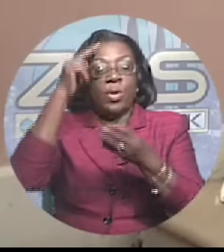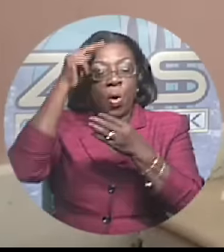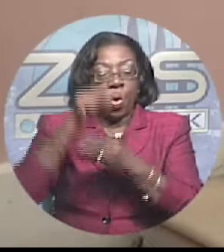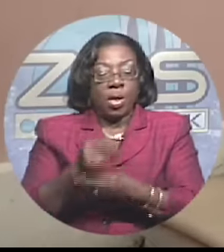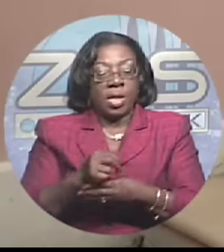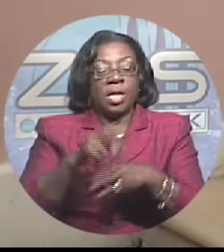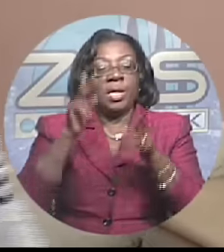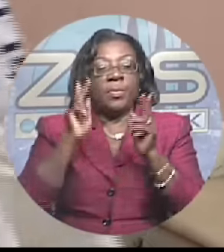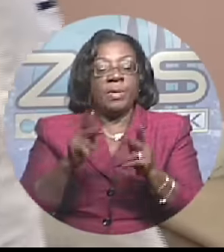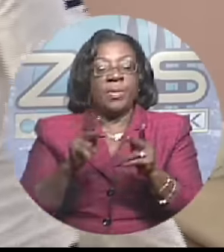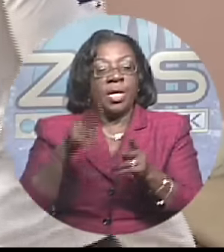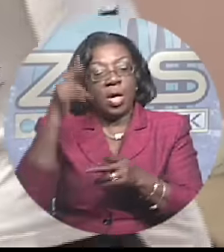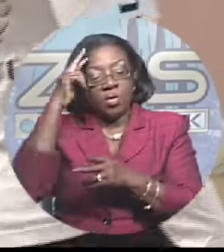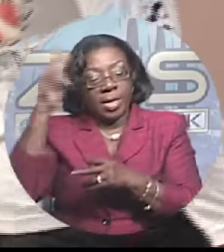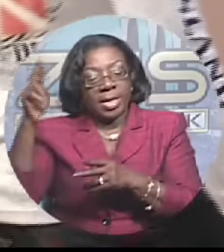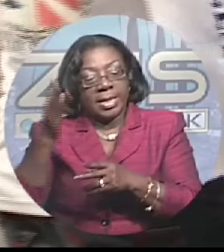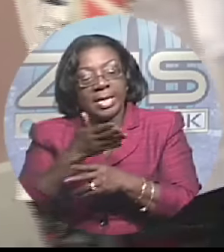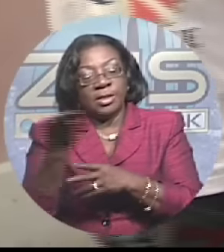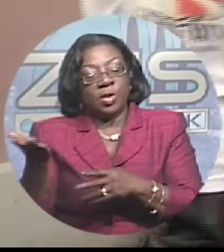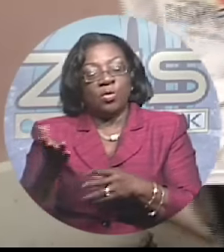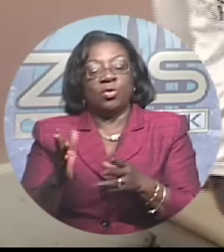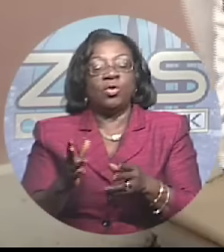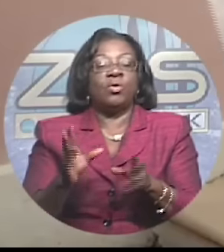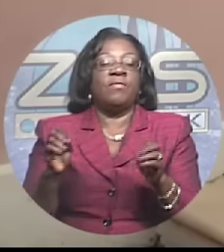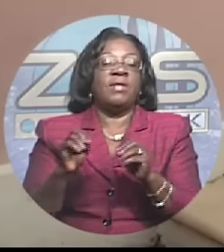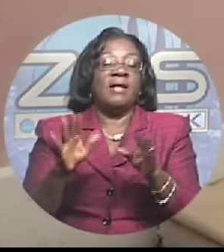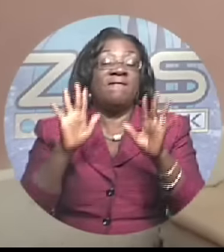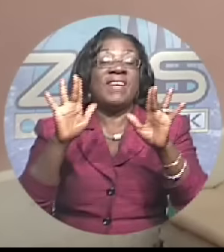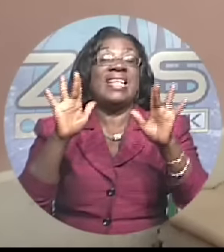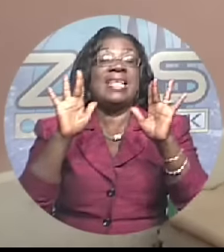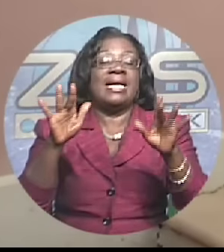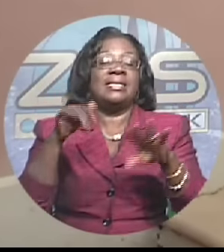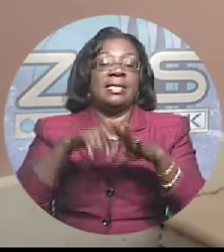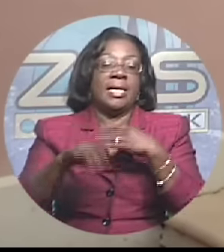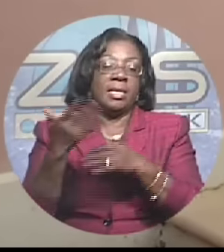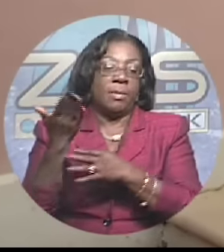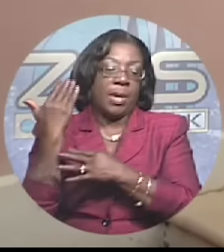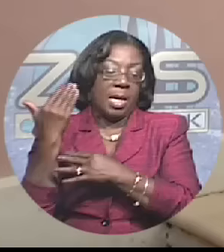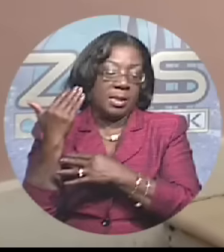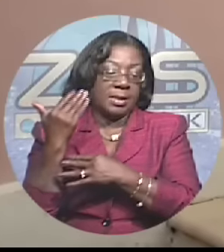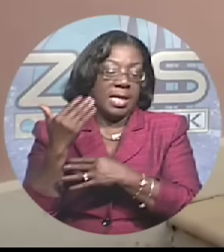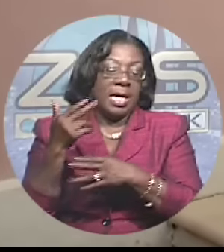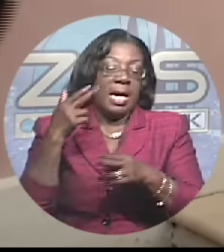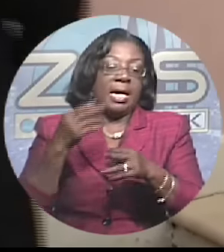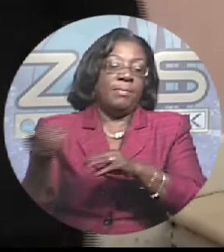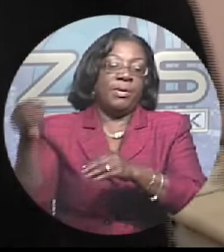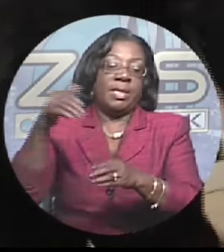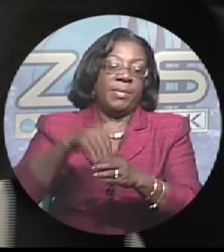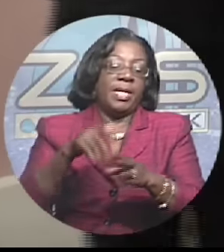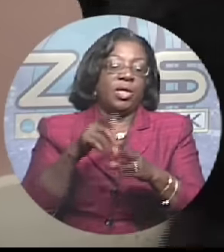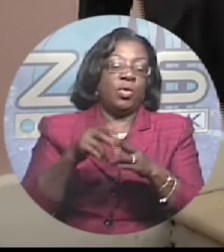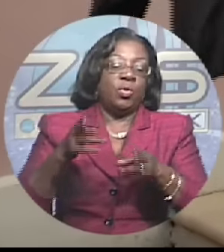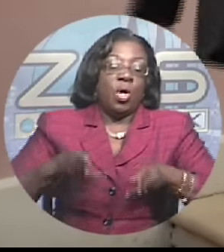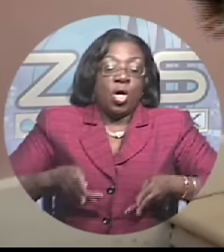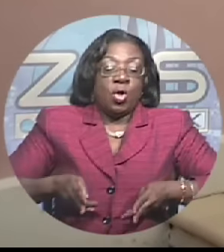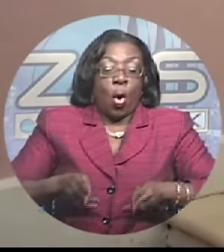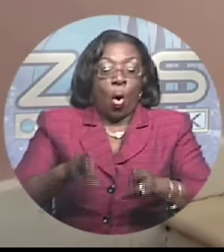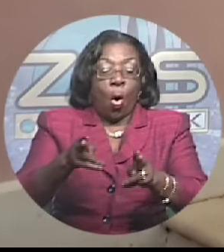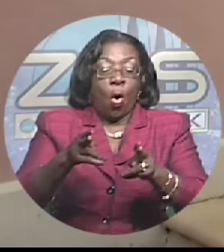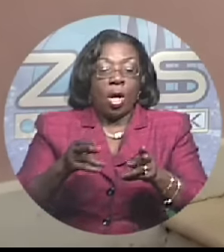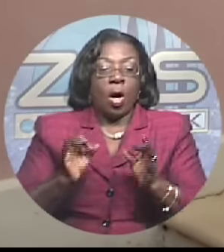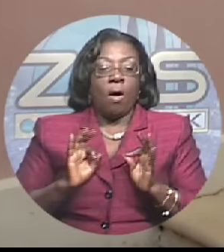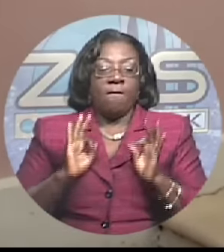We recognize those who have done fantastic in the past, induct them into the Hall of Fame as the best of the best. And we